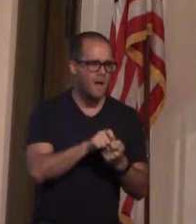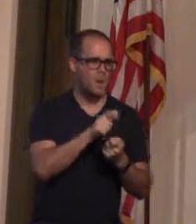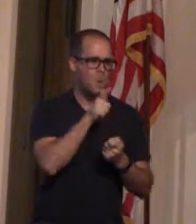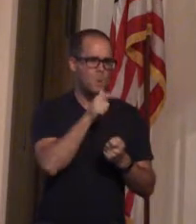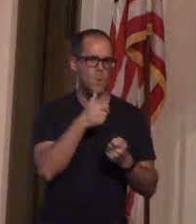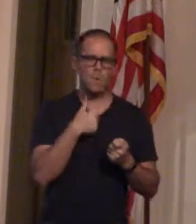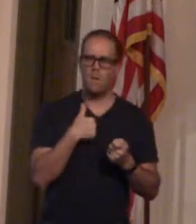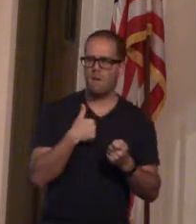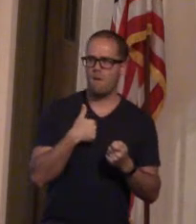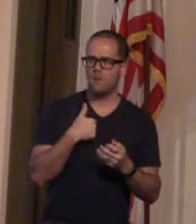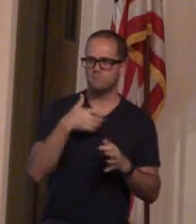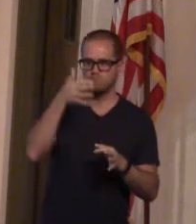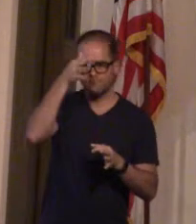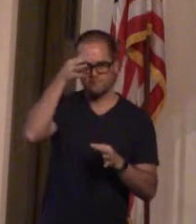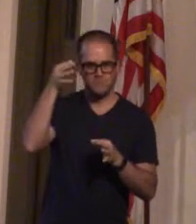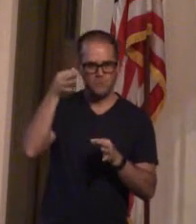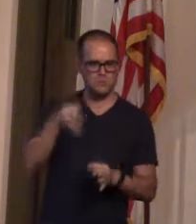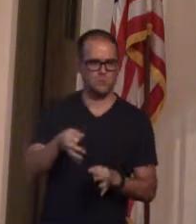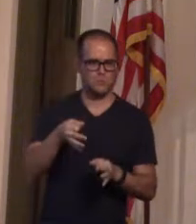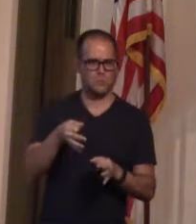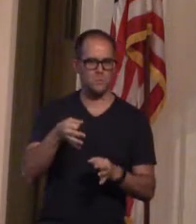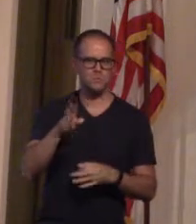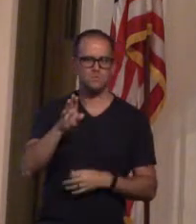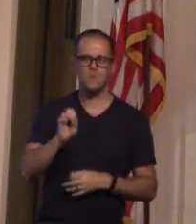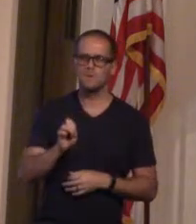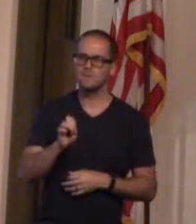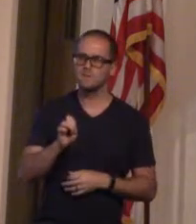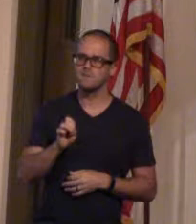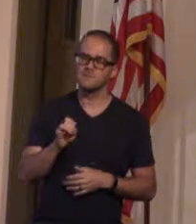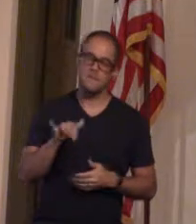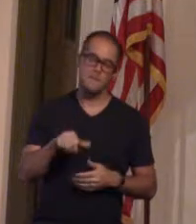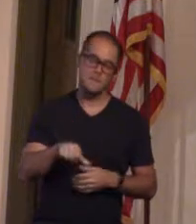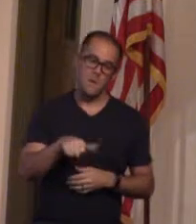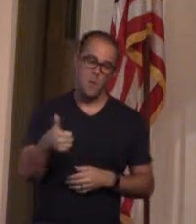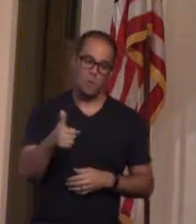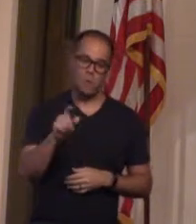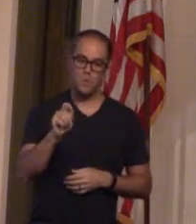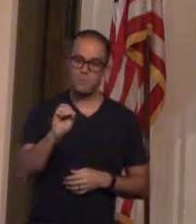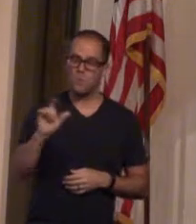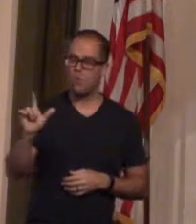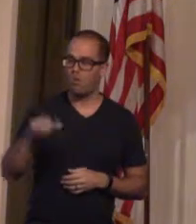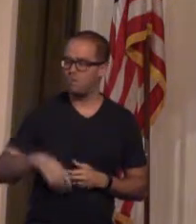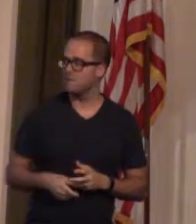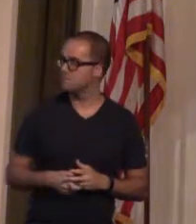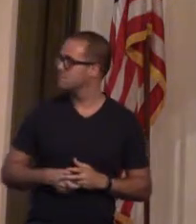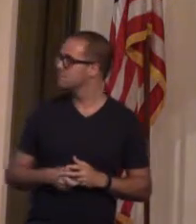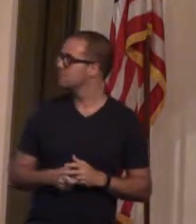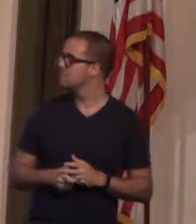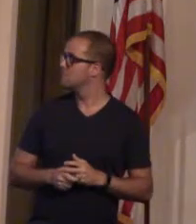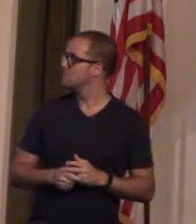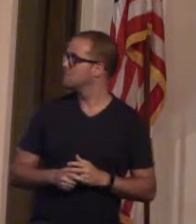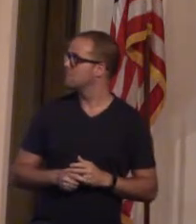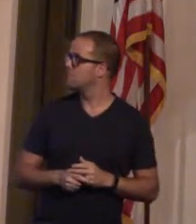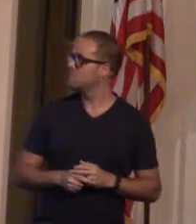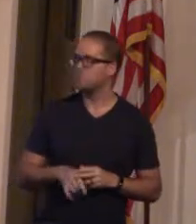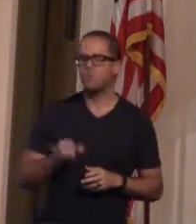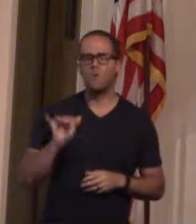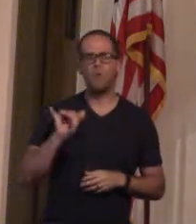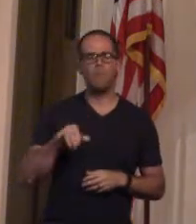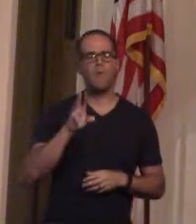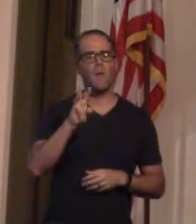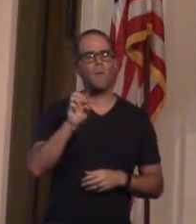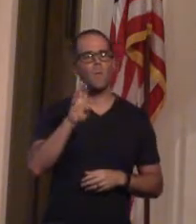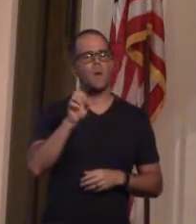Just in case who you are right now, who I am right now, is not exactly who